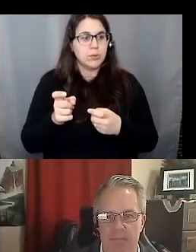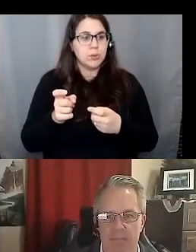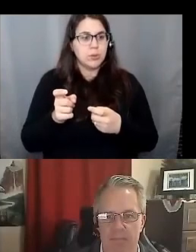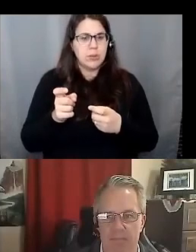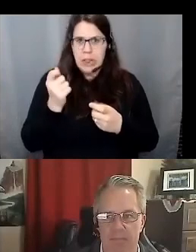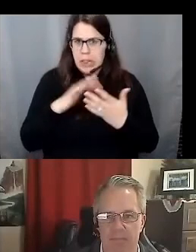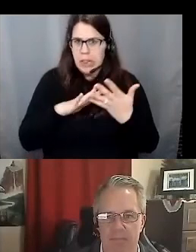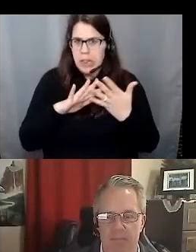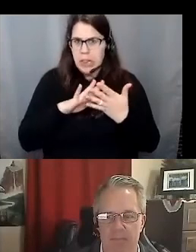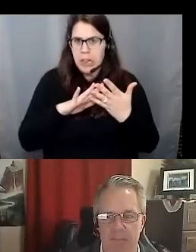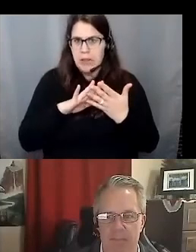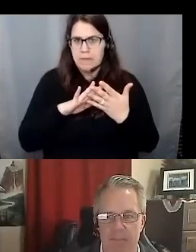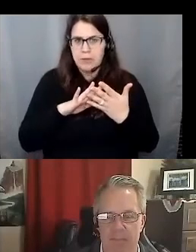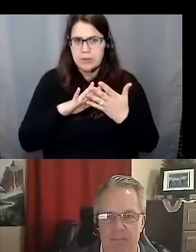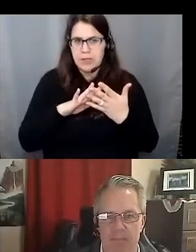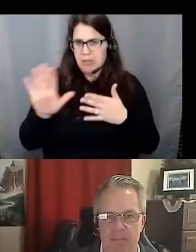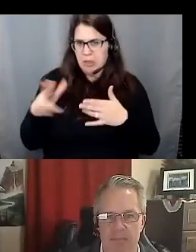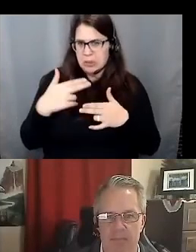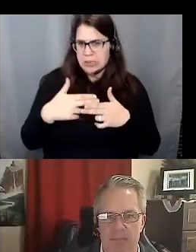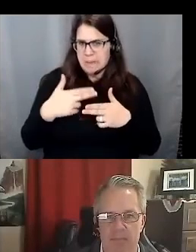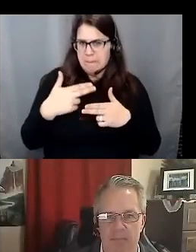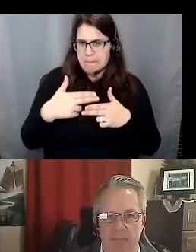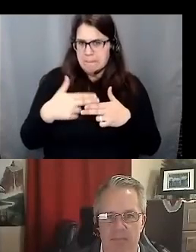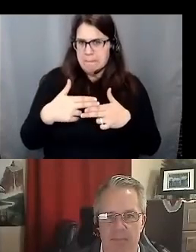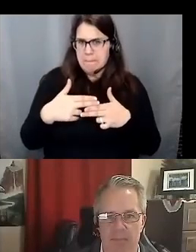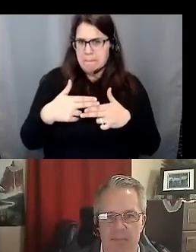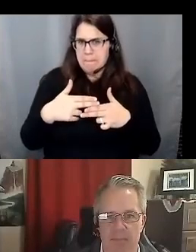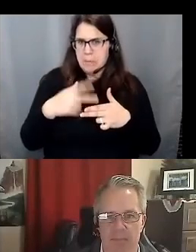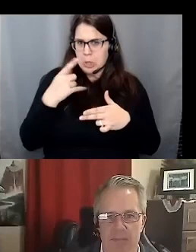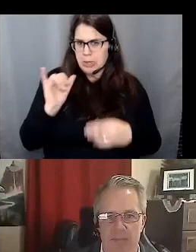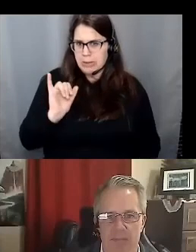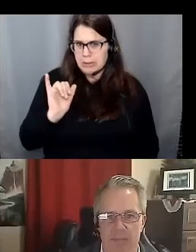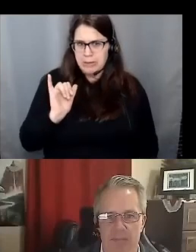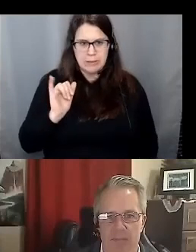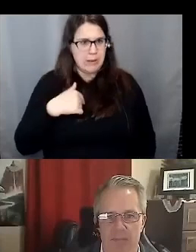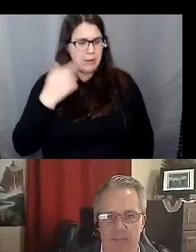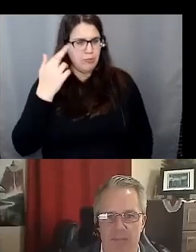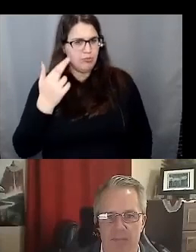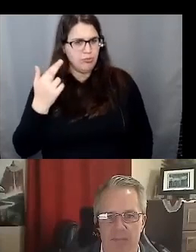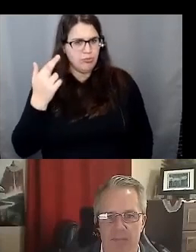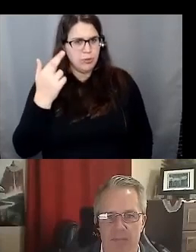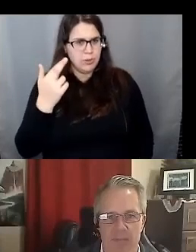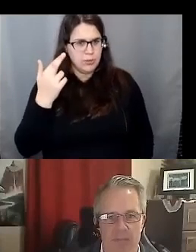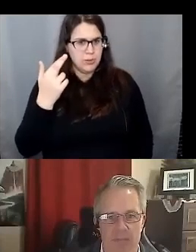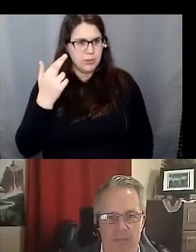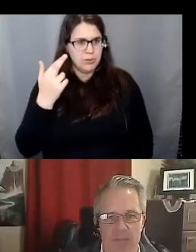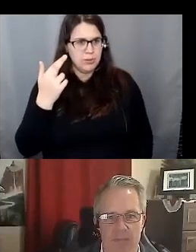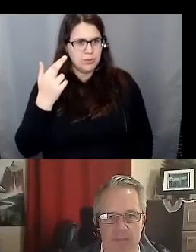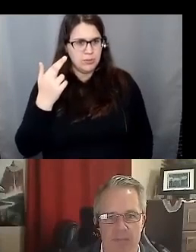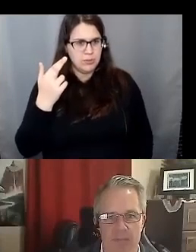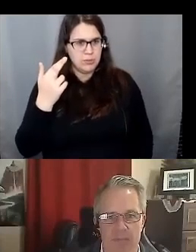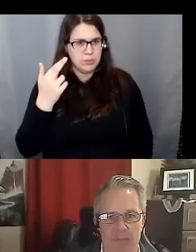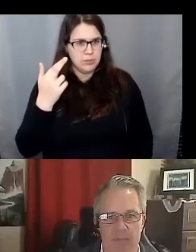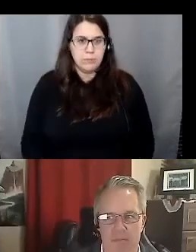confusing to them by how their name appears. She says, I realized it is explained by